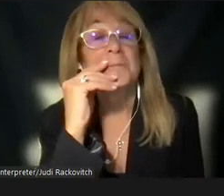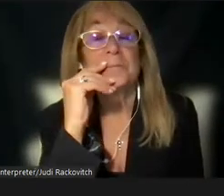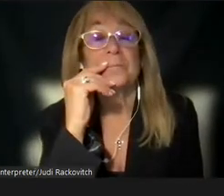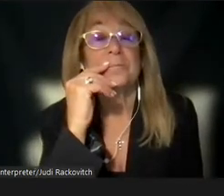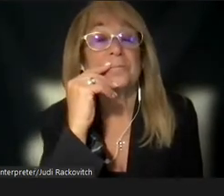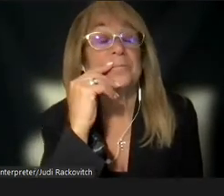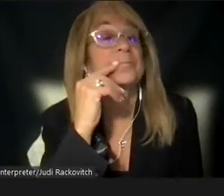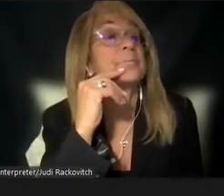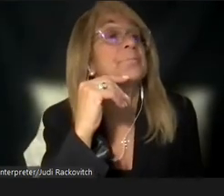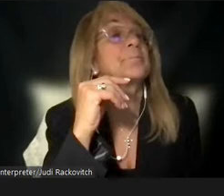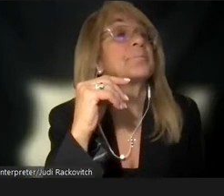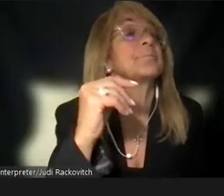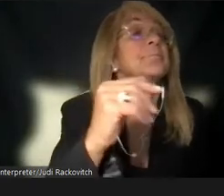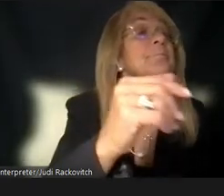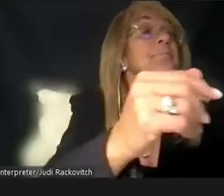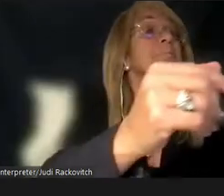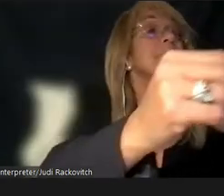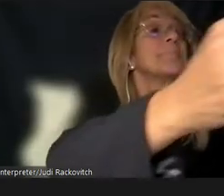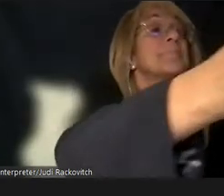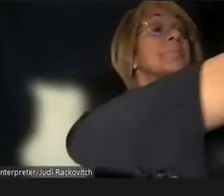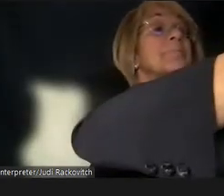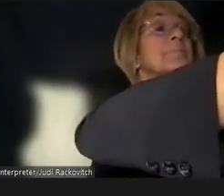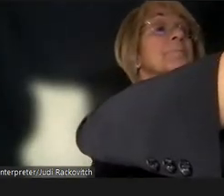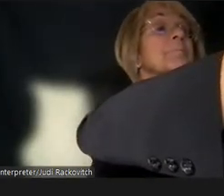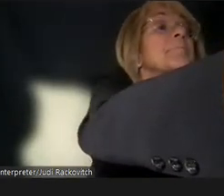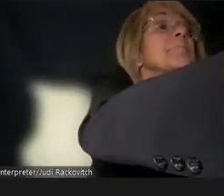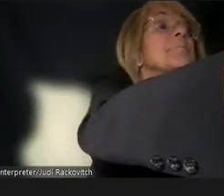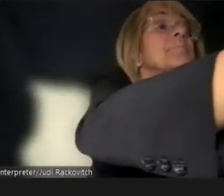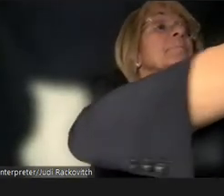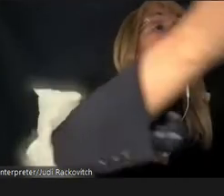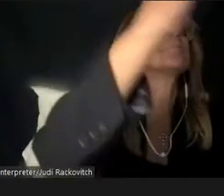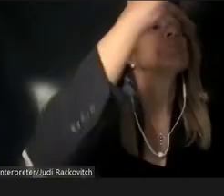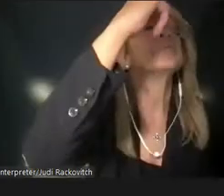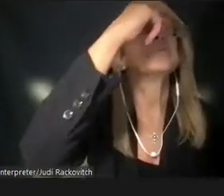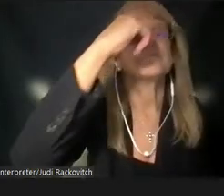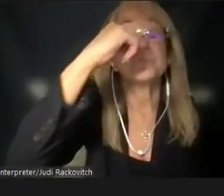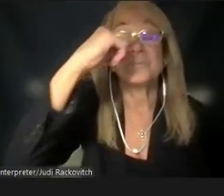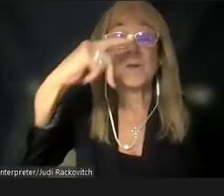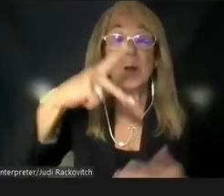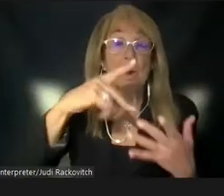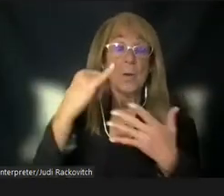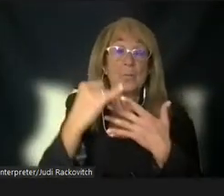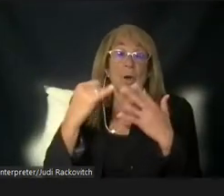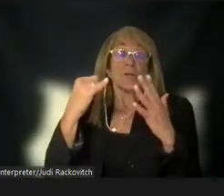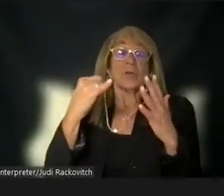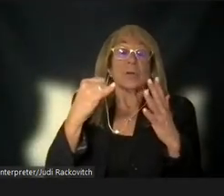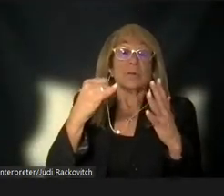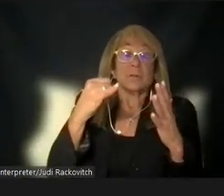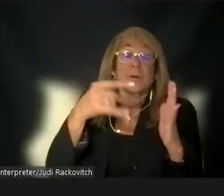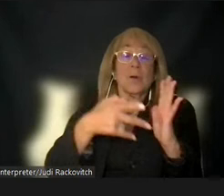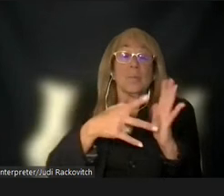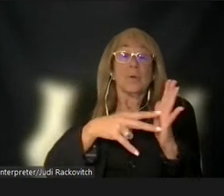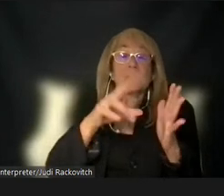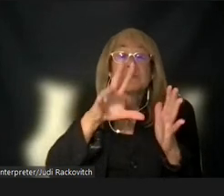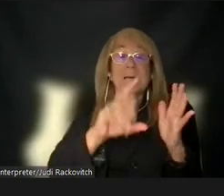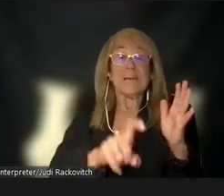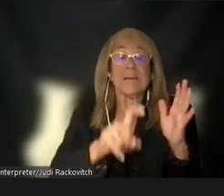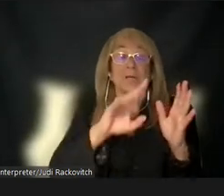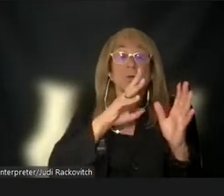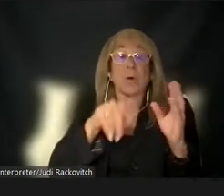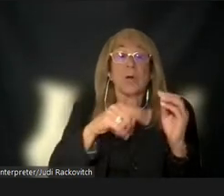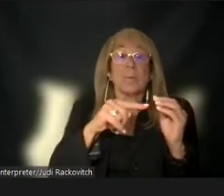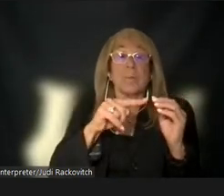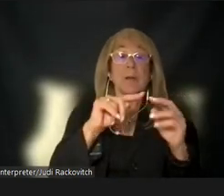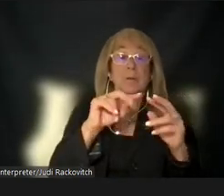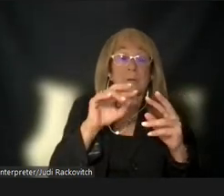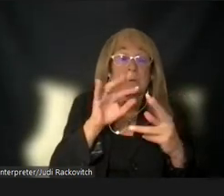Our agenda for today is to review the proposed program, the project purpose and need, discuss the project alternatives, provide an